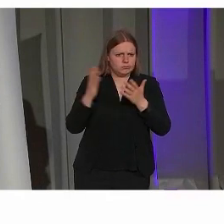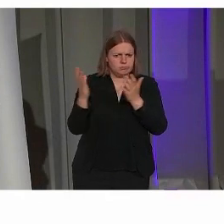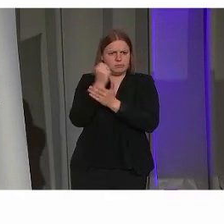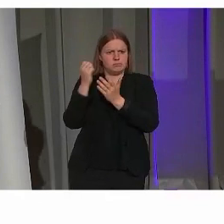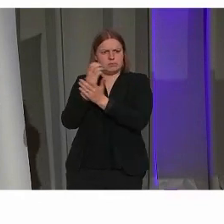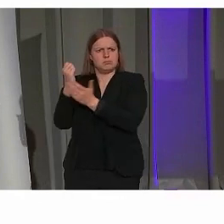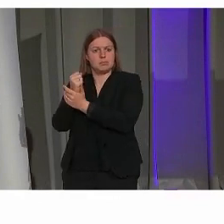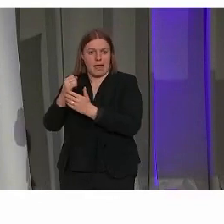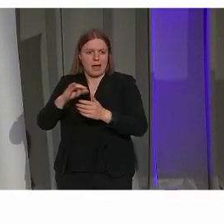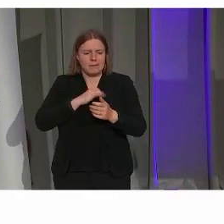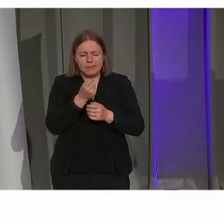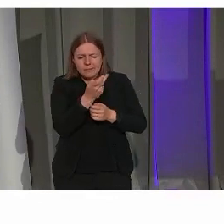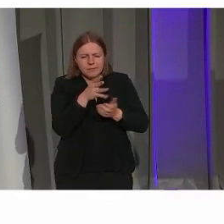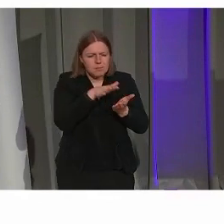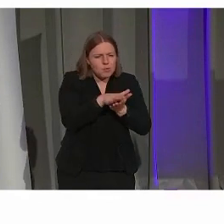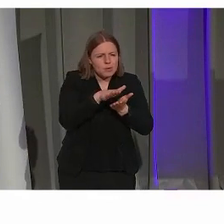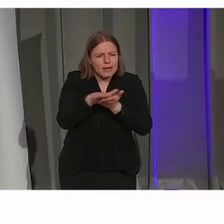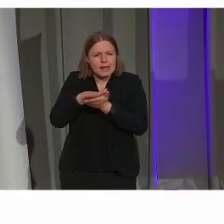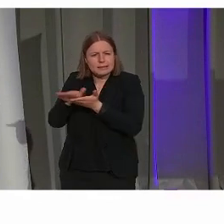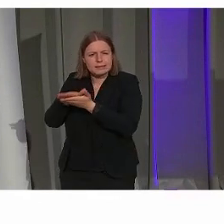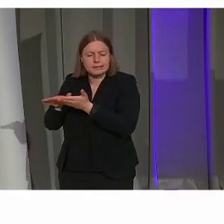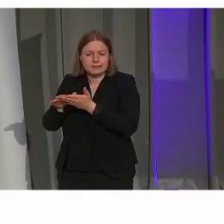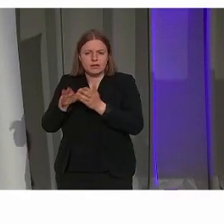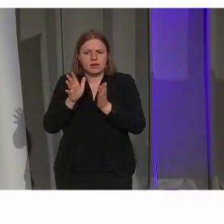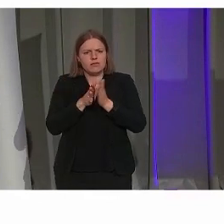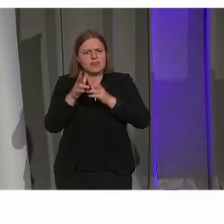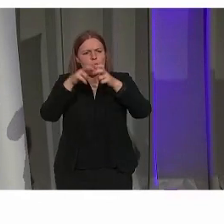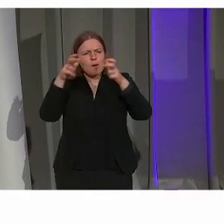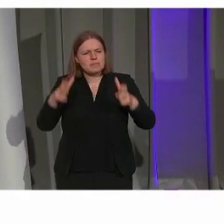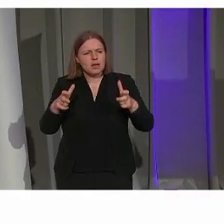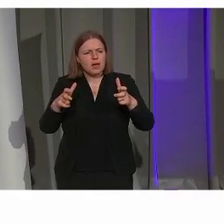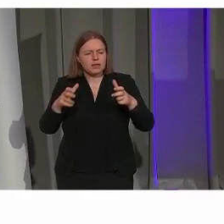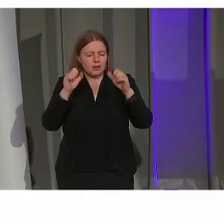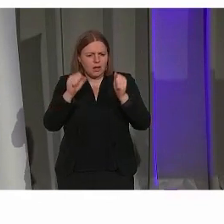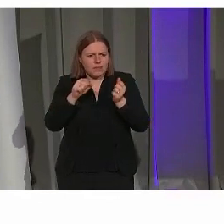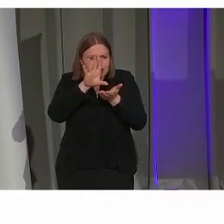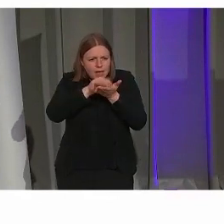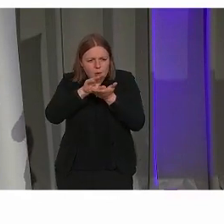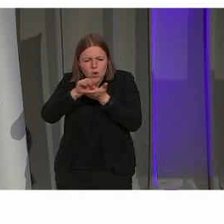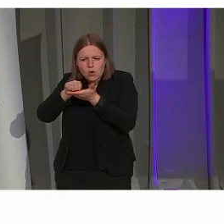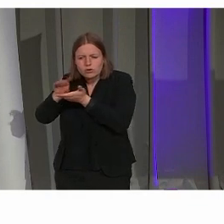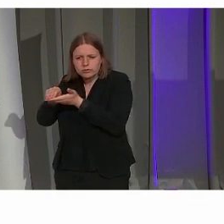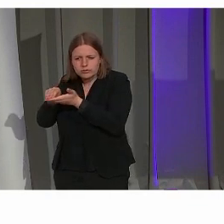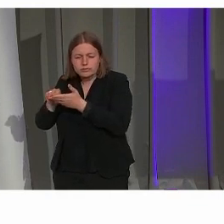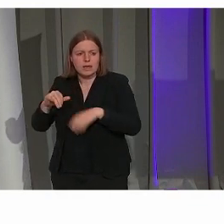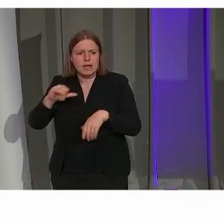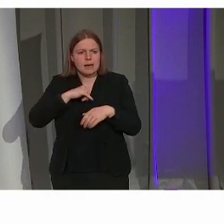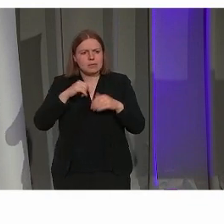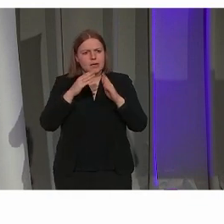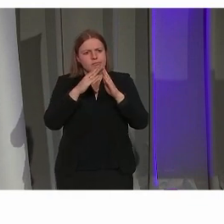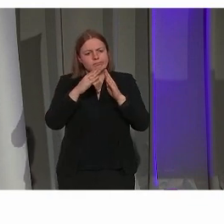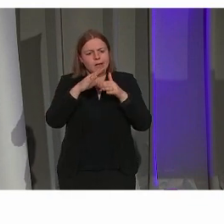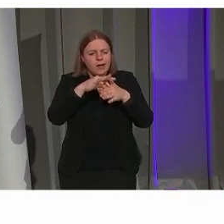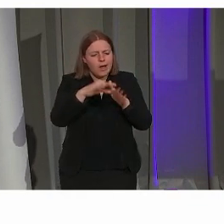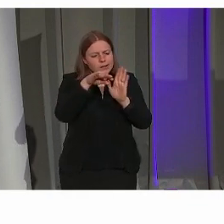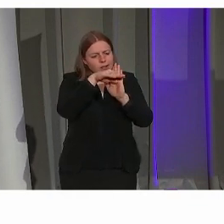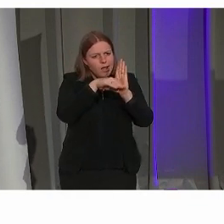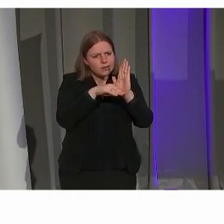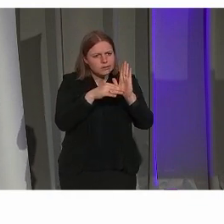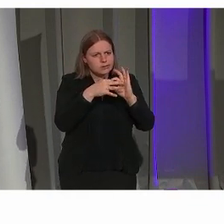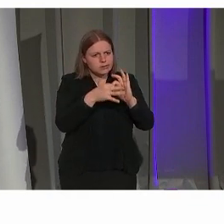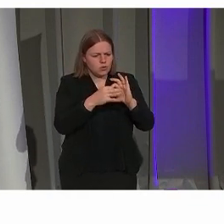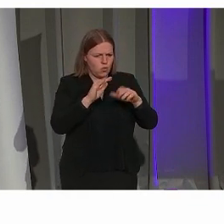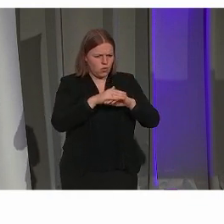de recente publicaties kunt u op de website downloaden van de UAI.